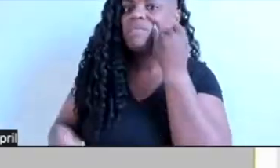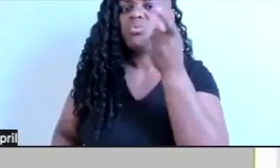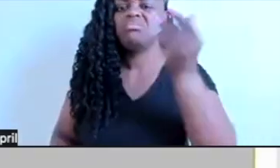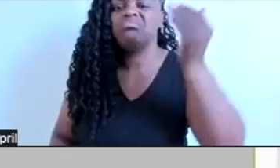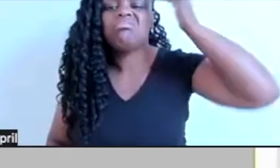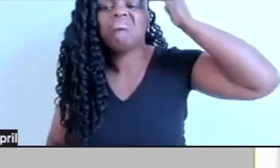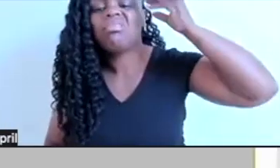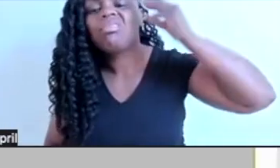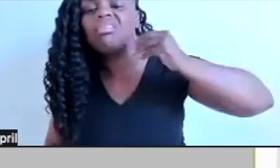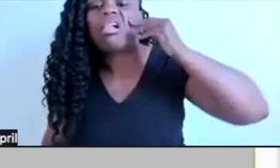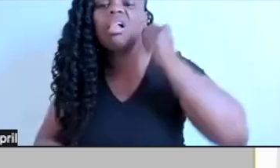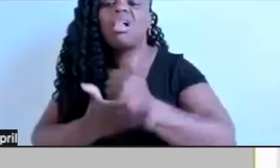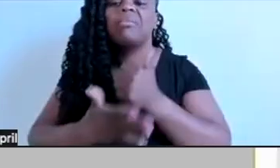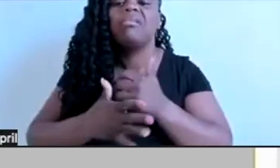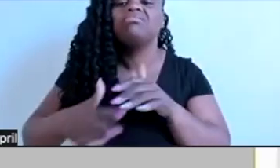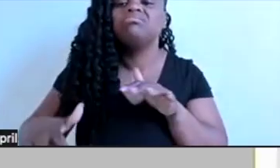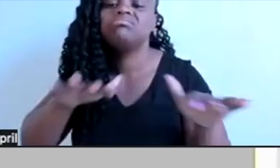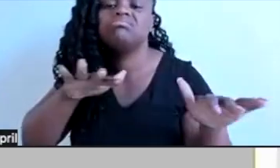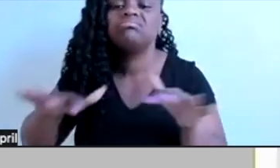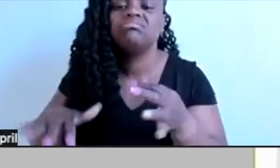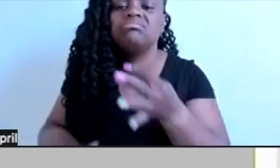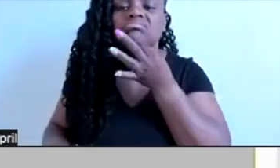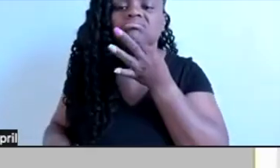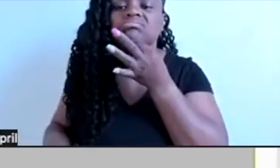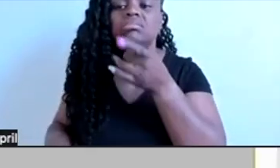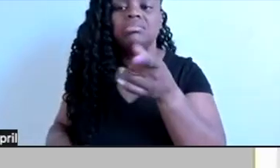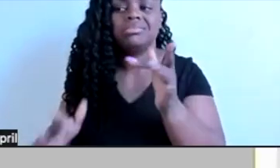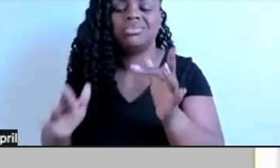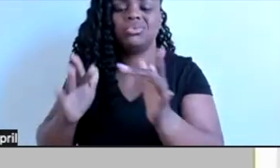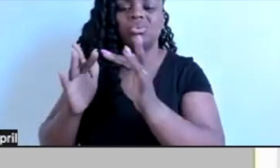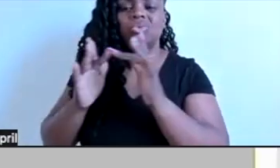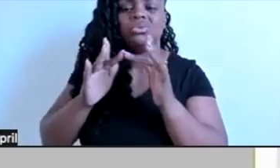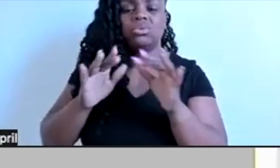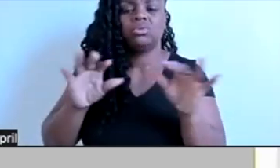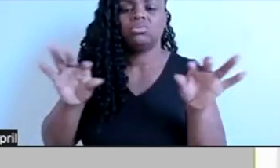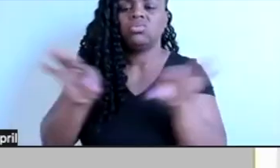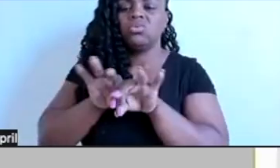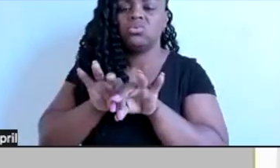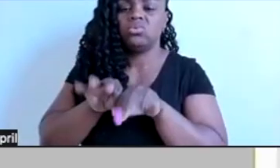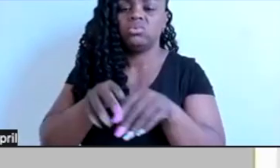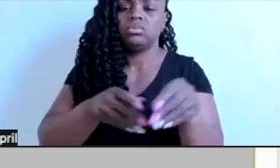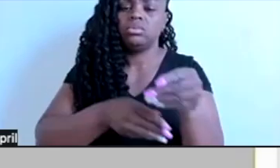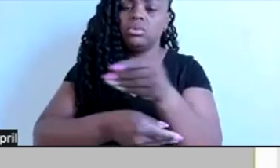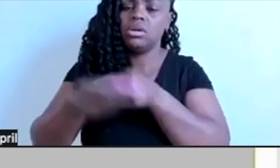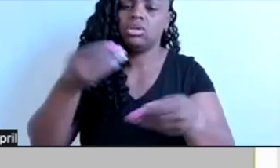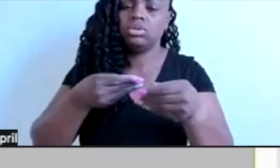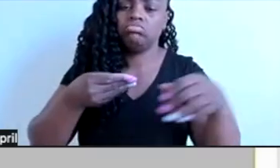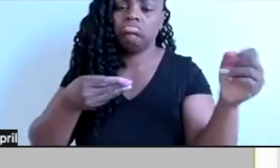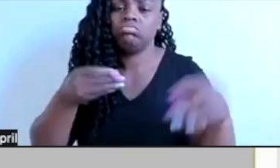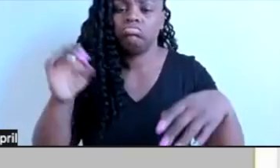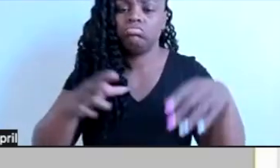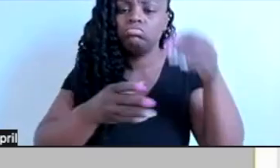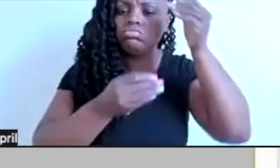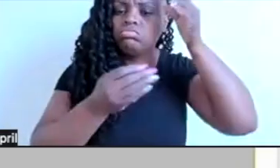Your neighborhood will be an important network for information sharing, support, and resources. Knowing your neighbor is the first step to building a more